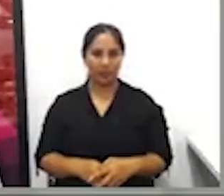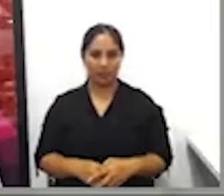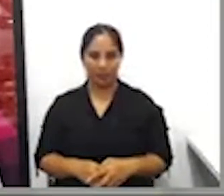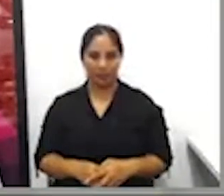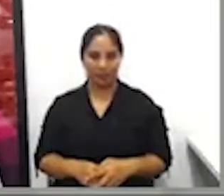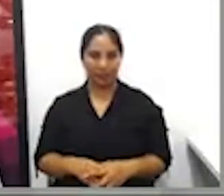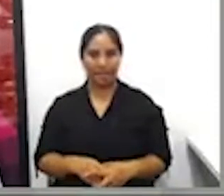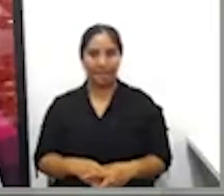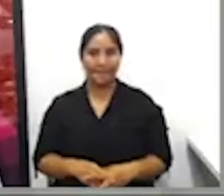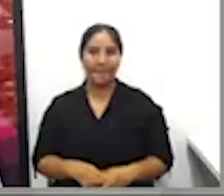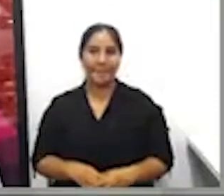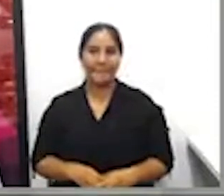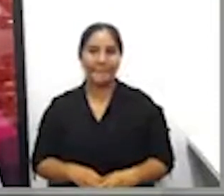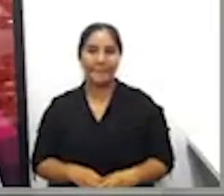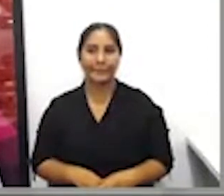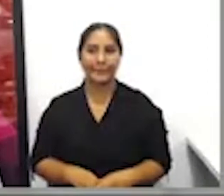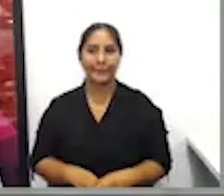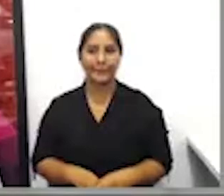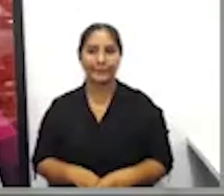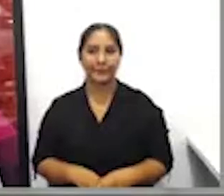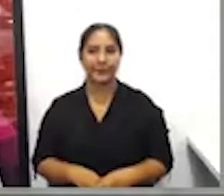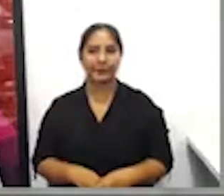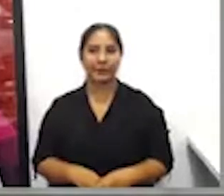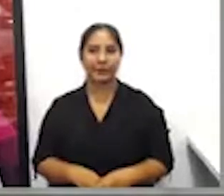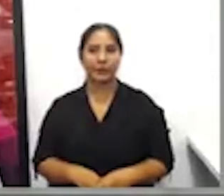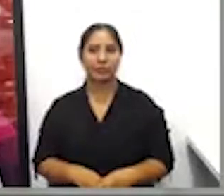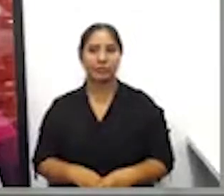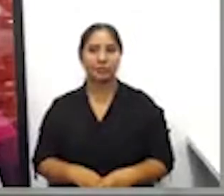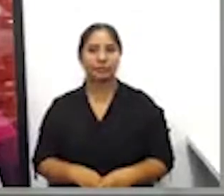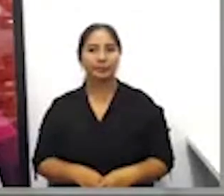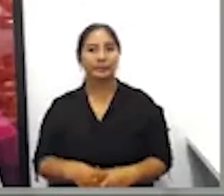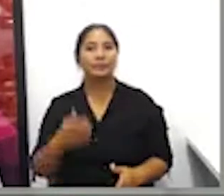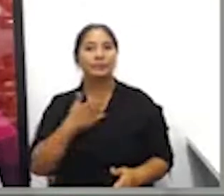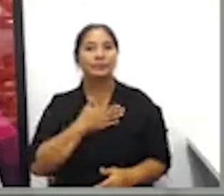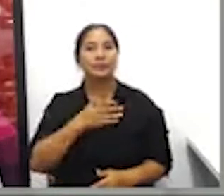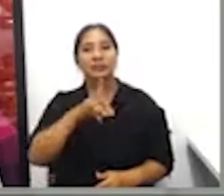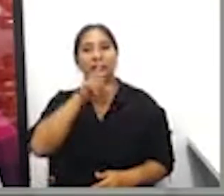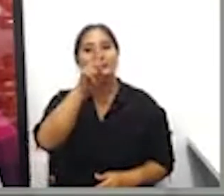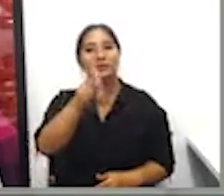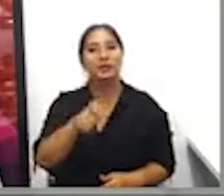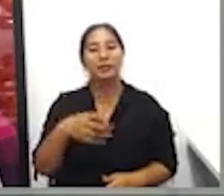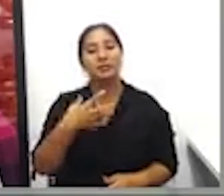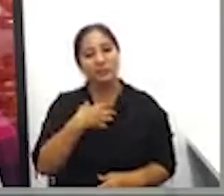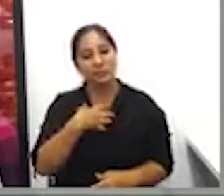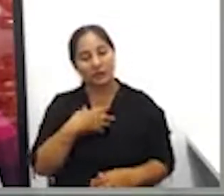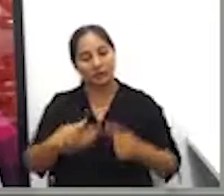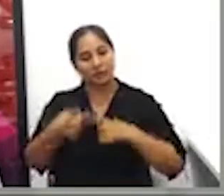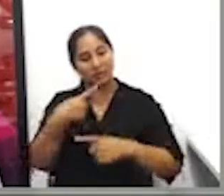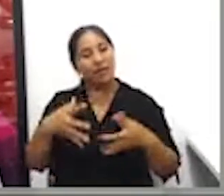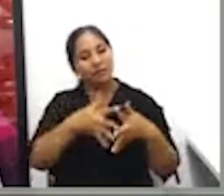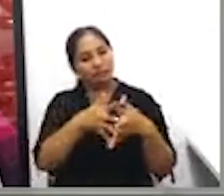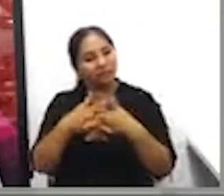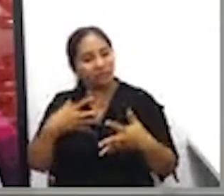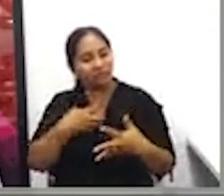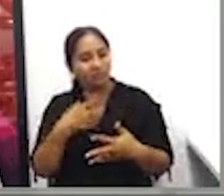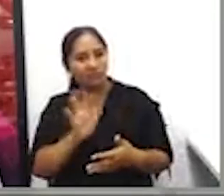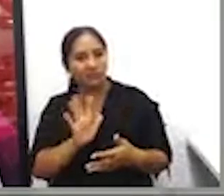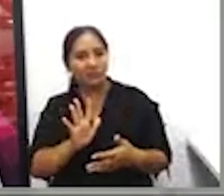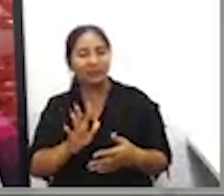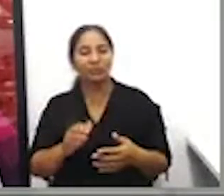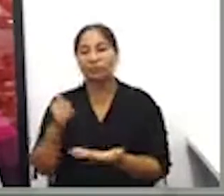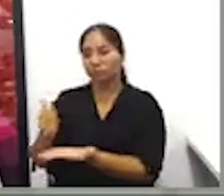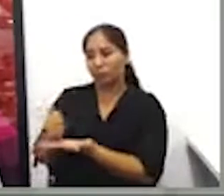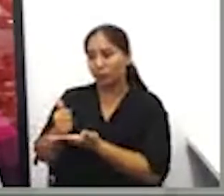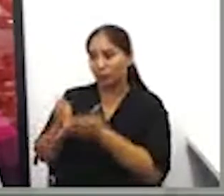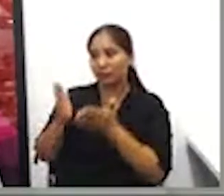And she said, I want to come to Washington with you. And I said, do you really? Because she had a boyfriend that she was very close to. He had